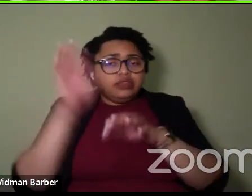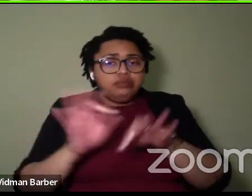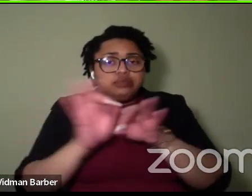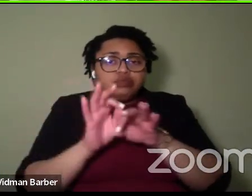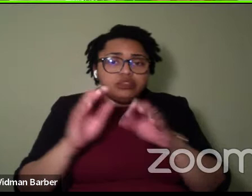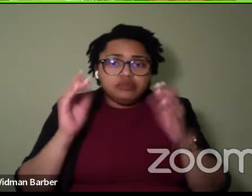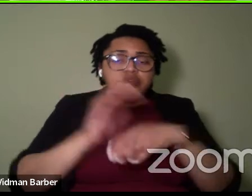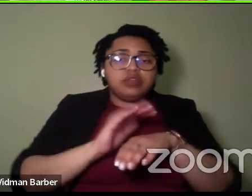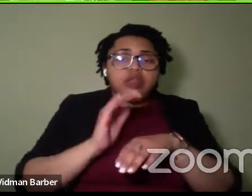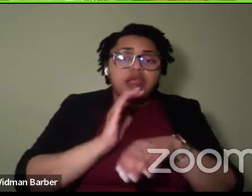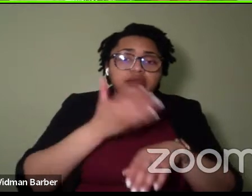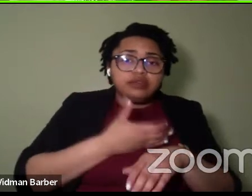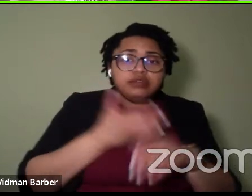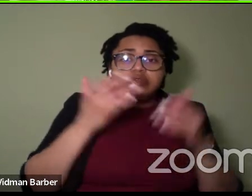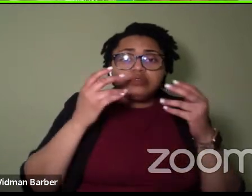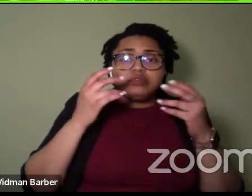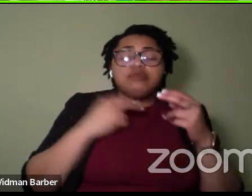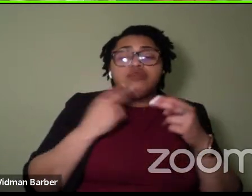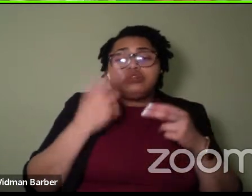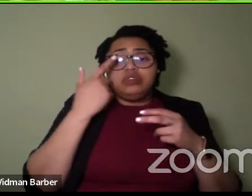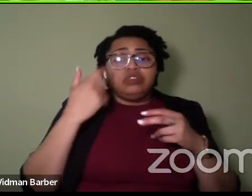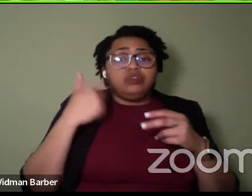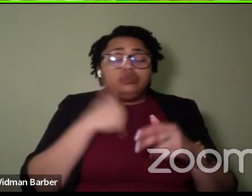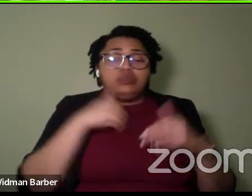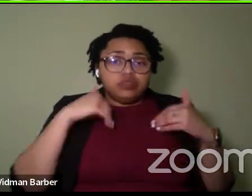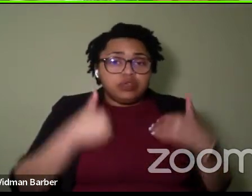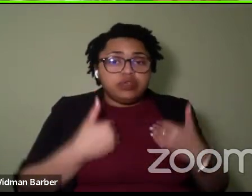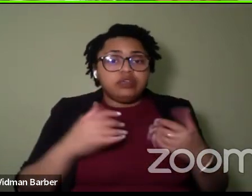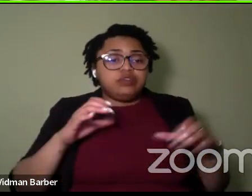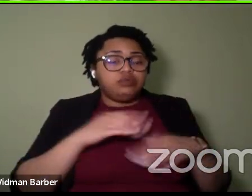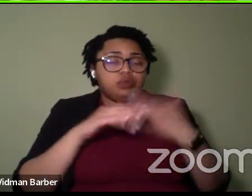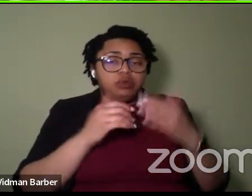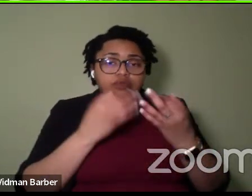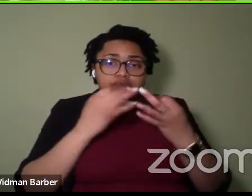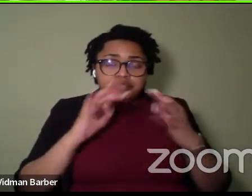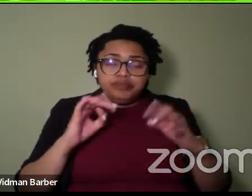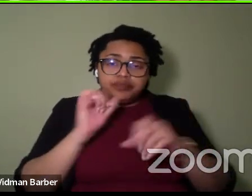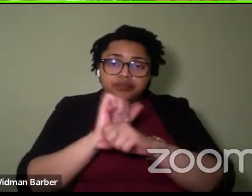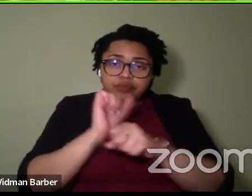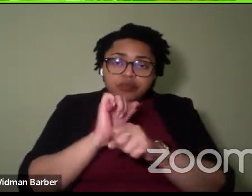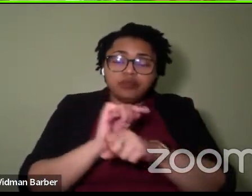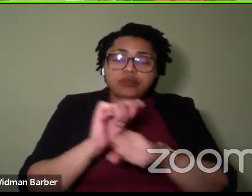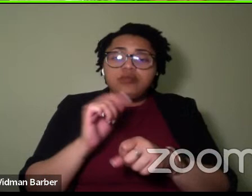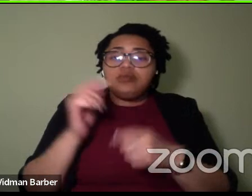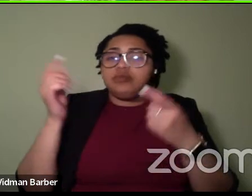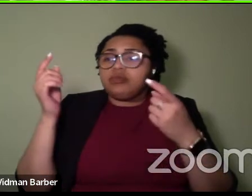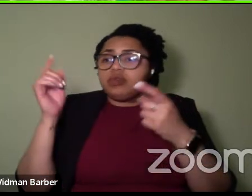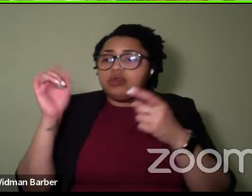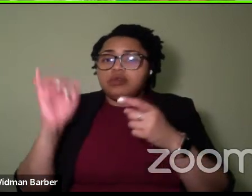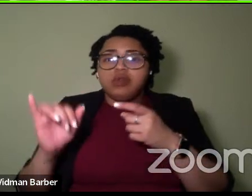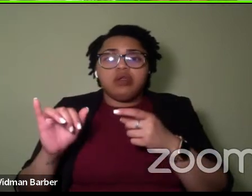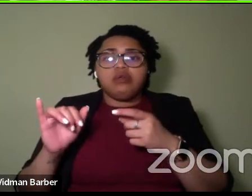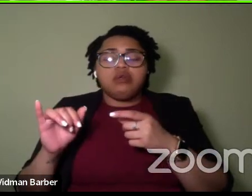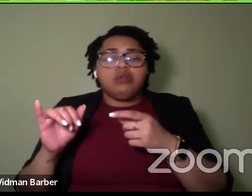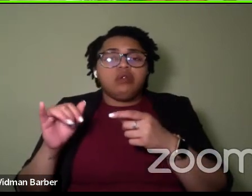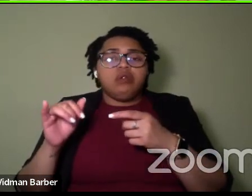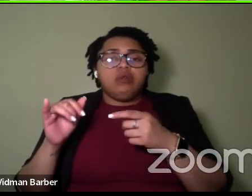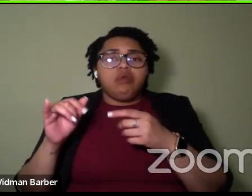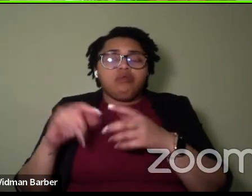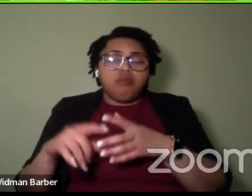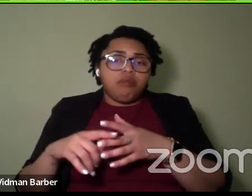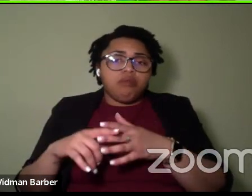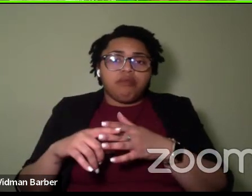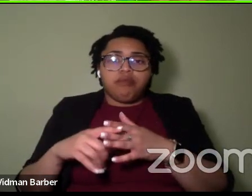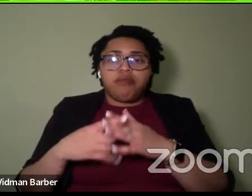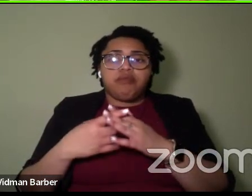because we are tired, right, of doing all this free labor that ends up kind of supporting someone's career and